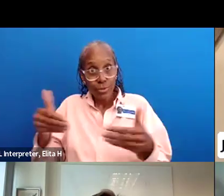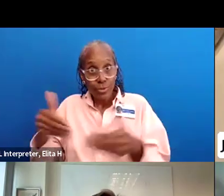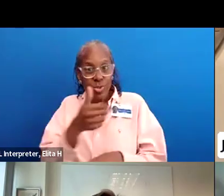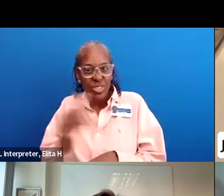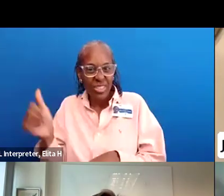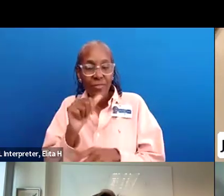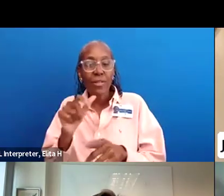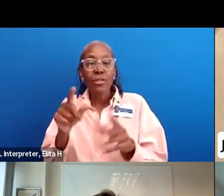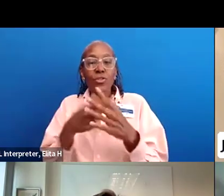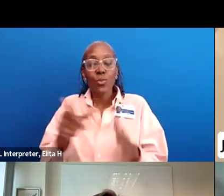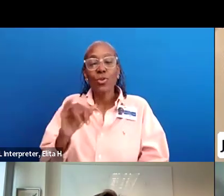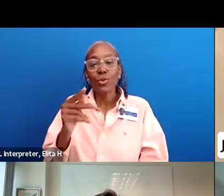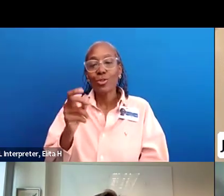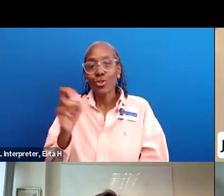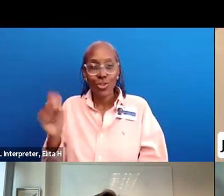we'll start with you, Jen.